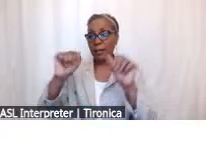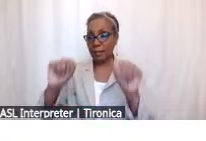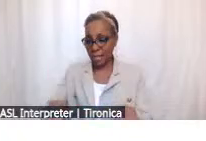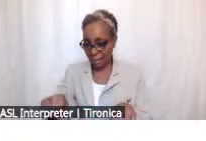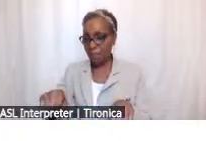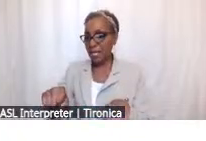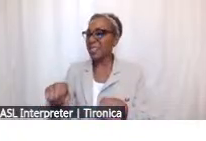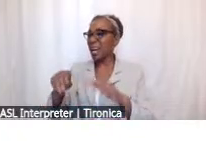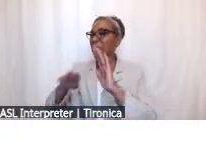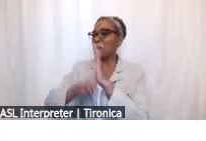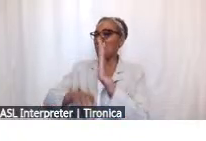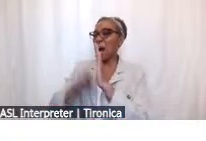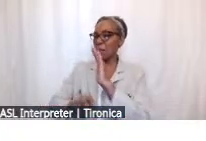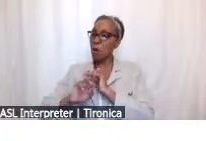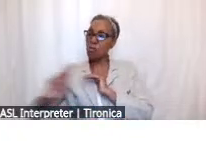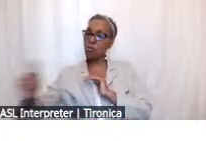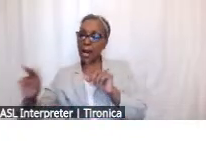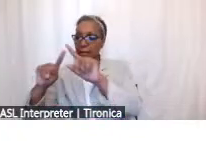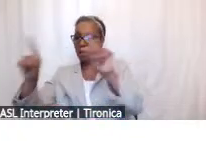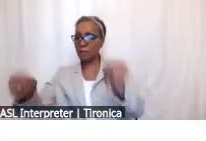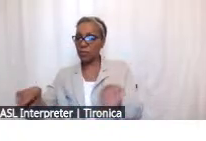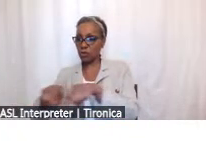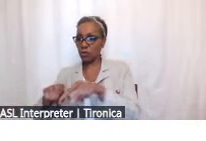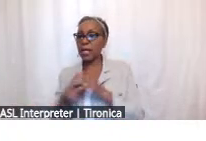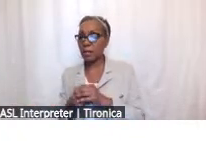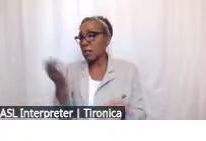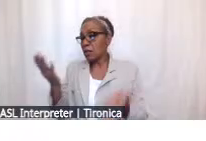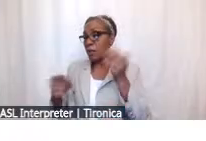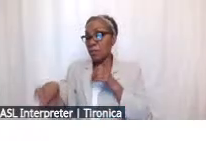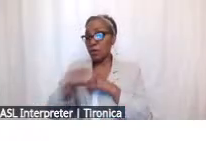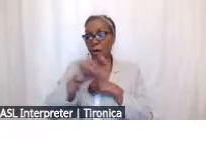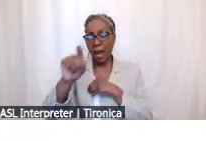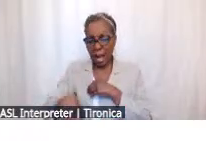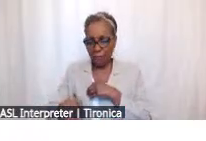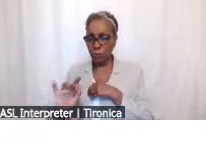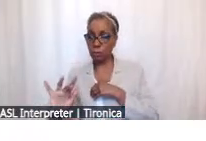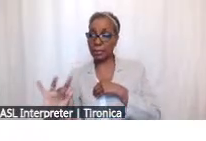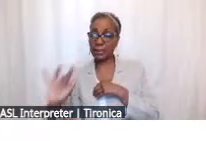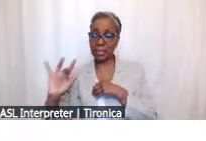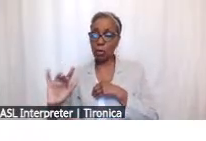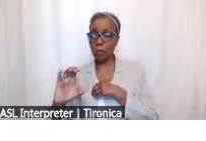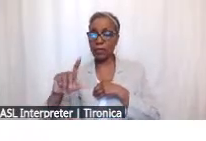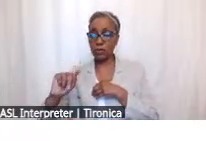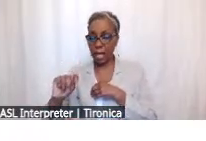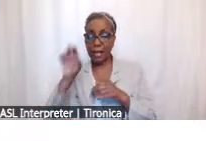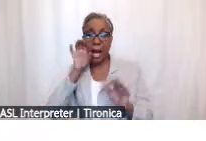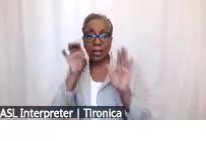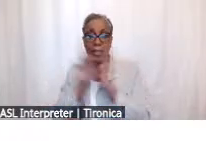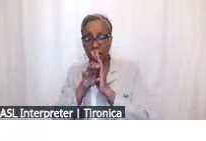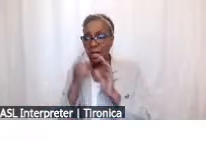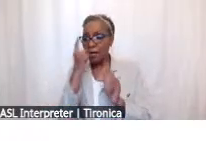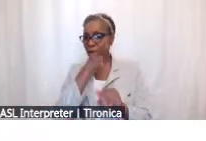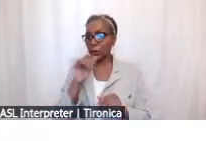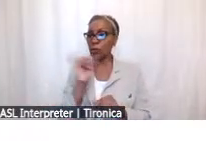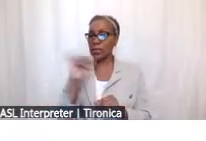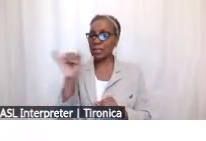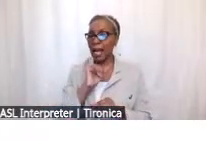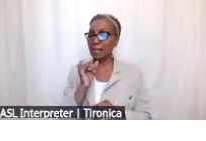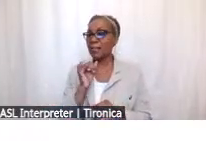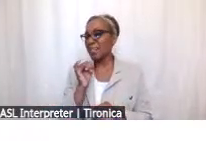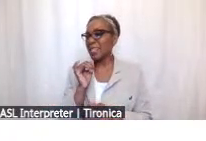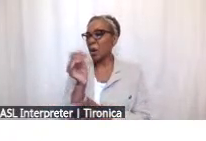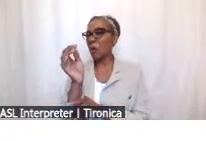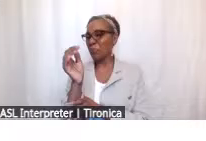the bottom right of the screen. You might have to click on the chat icon that looks like a speech bubble to open